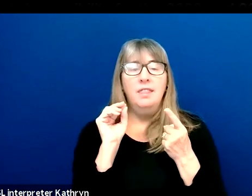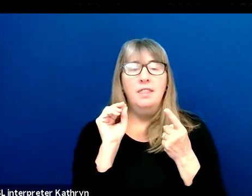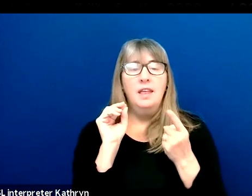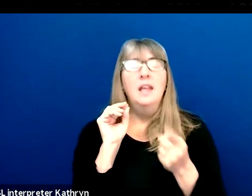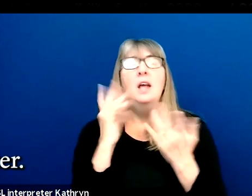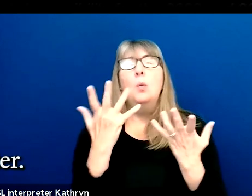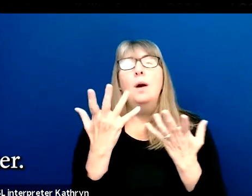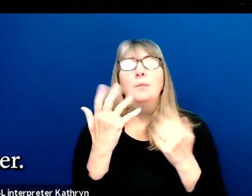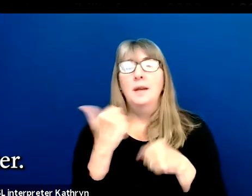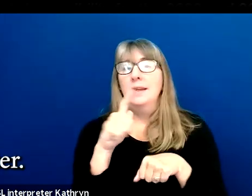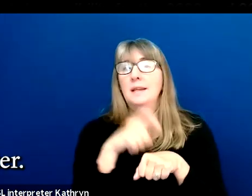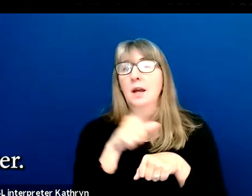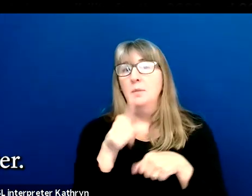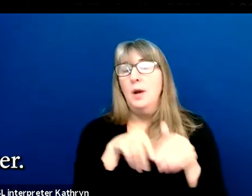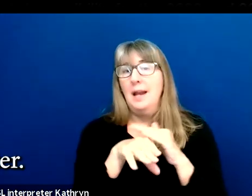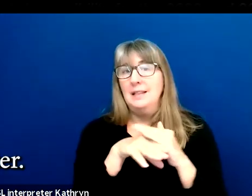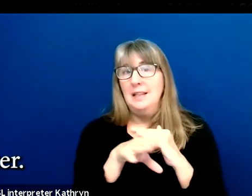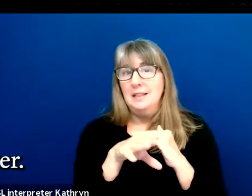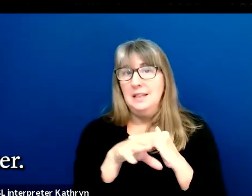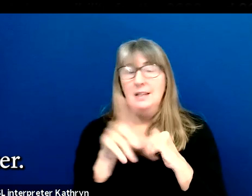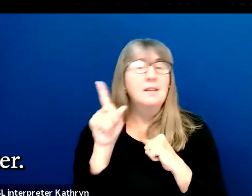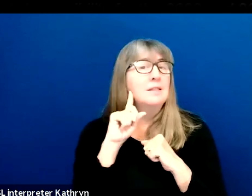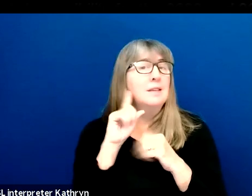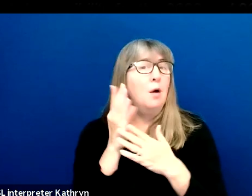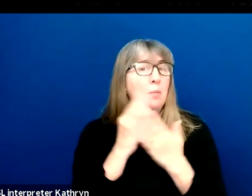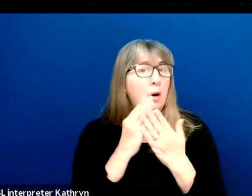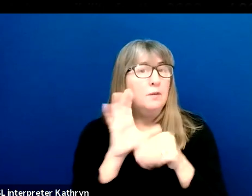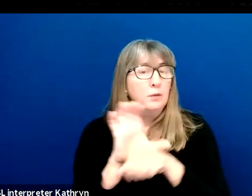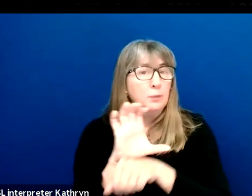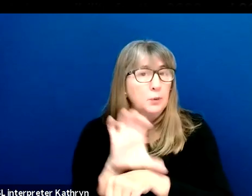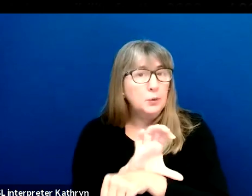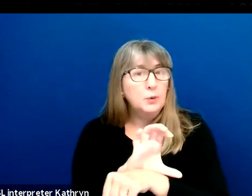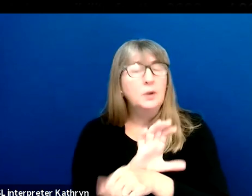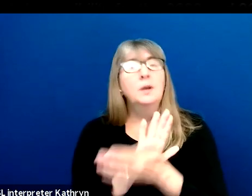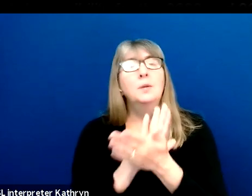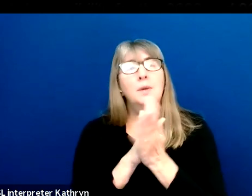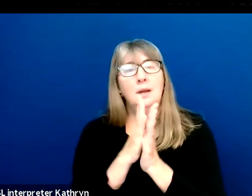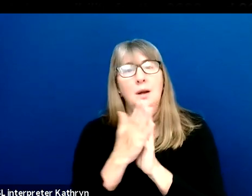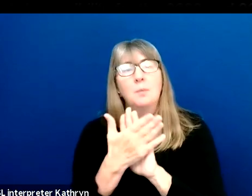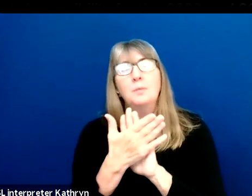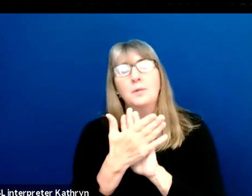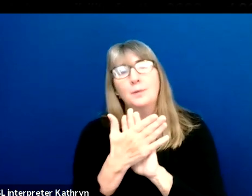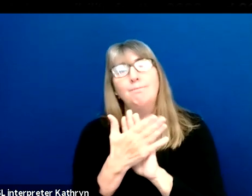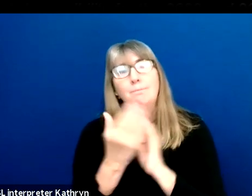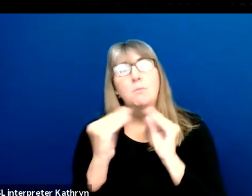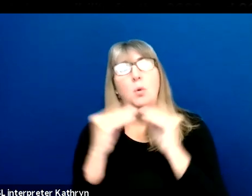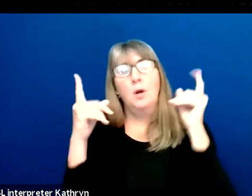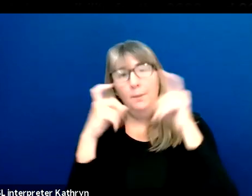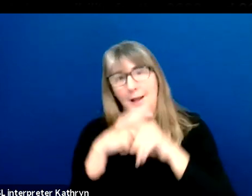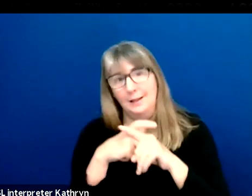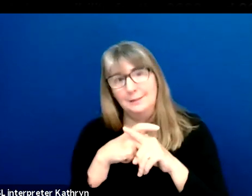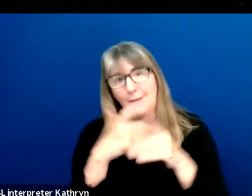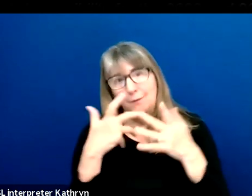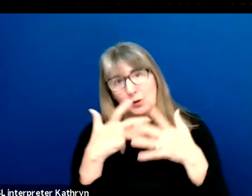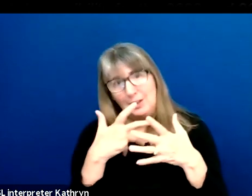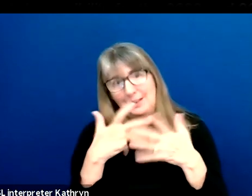anytime that you're accessing sort of the sound card in your computer, it gets a little bit, unfortunately, more complex. So you can